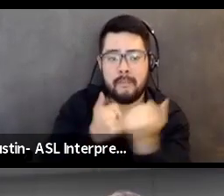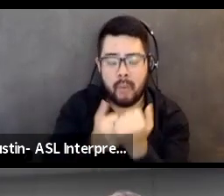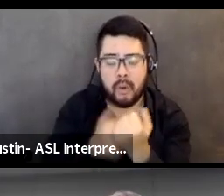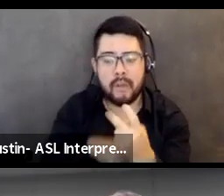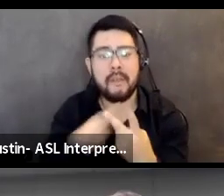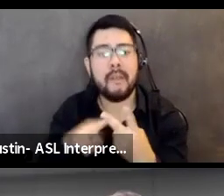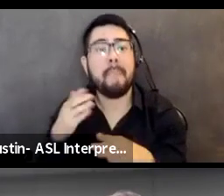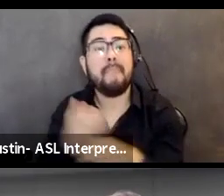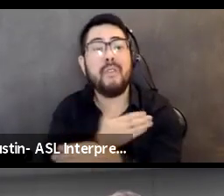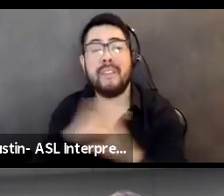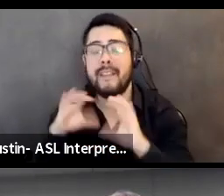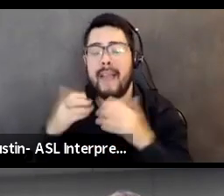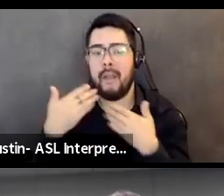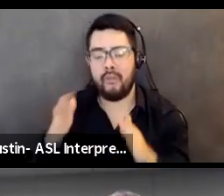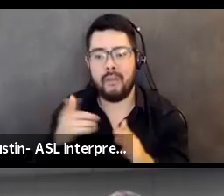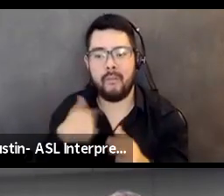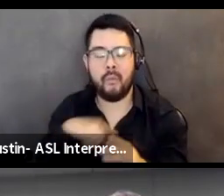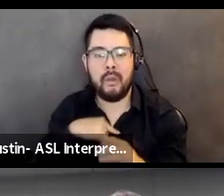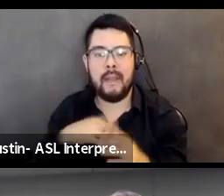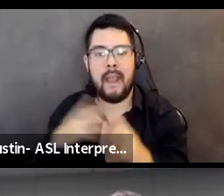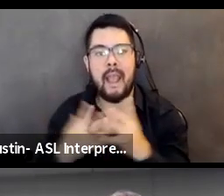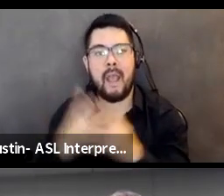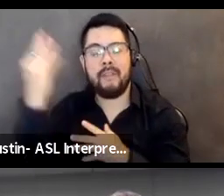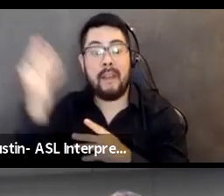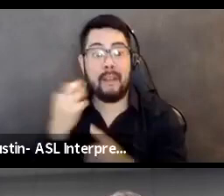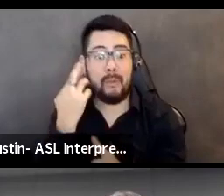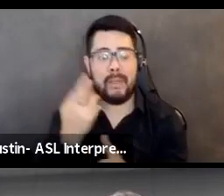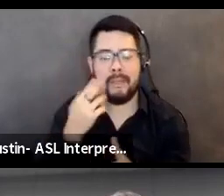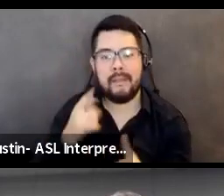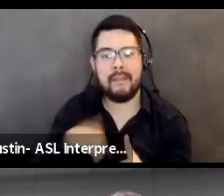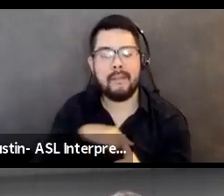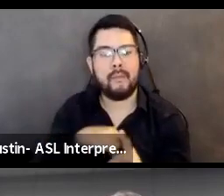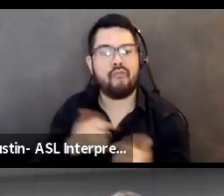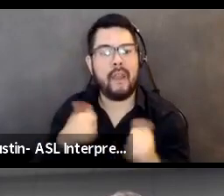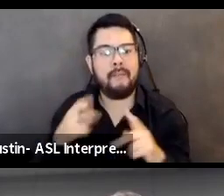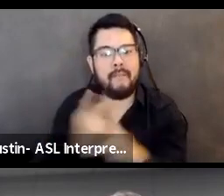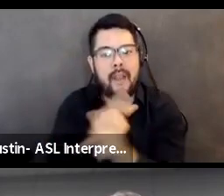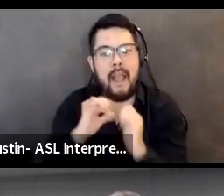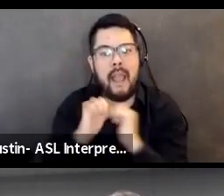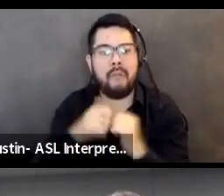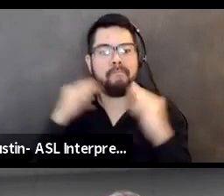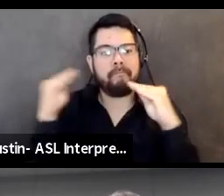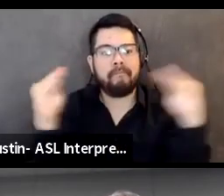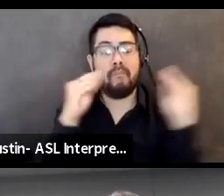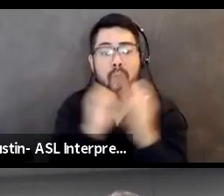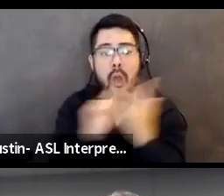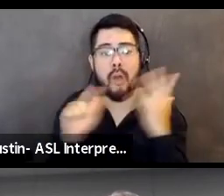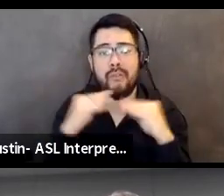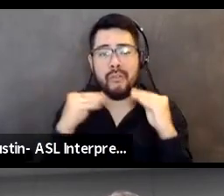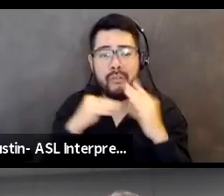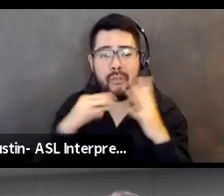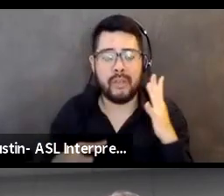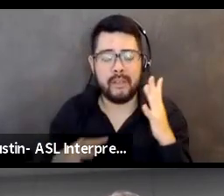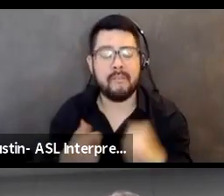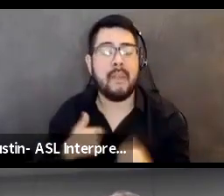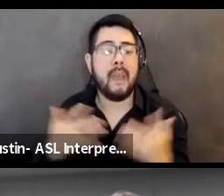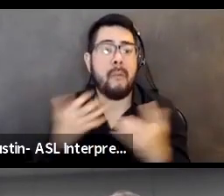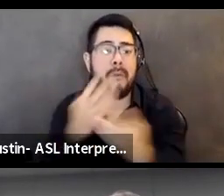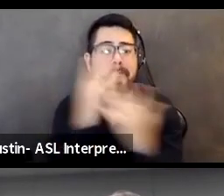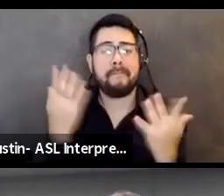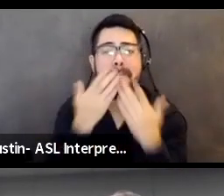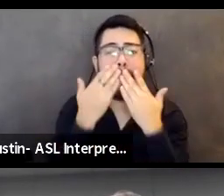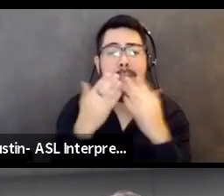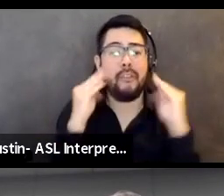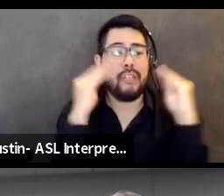we needed the classrooms to accommodate the growing class sizes i commend all the wonderful teachers and staff at our amazing school for coming up with creative